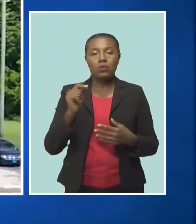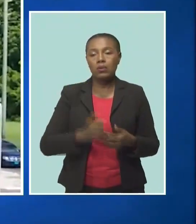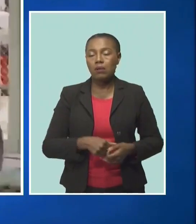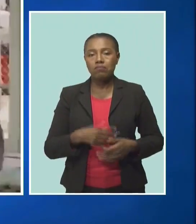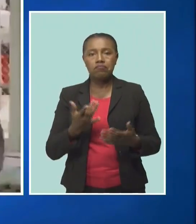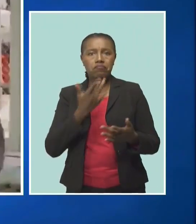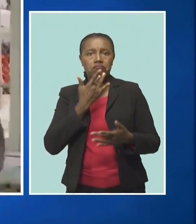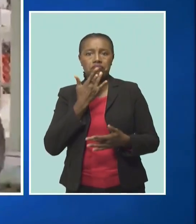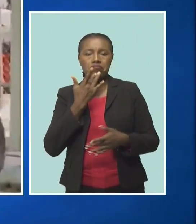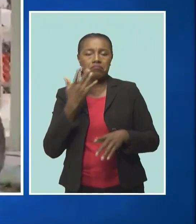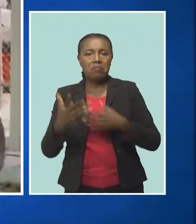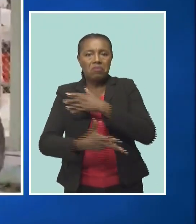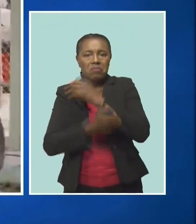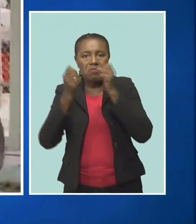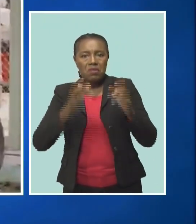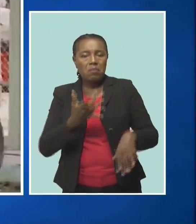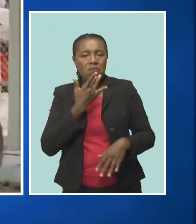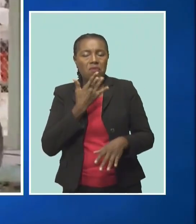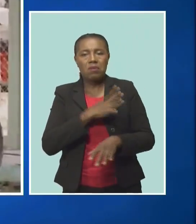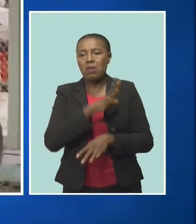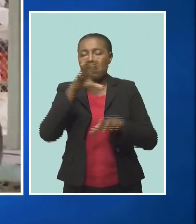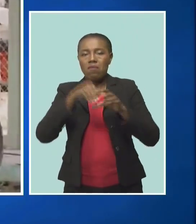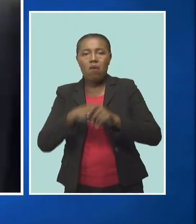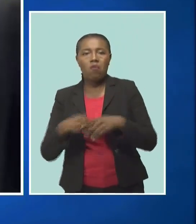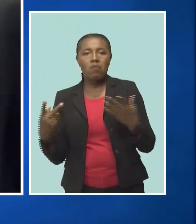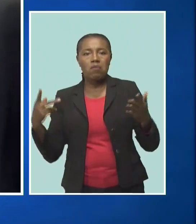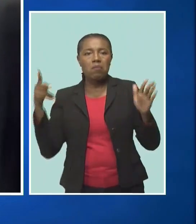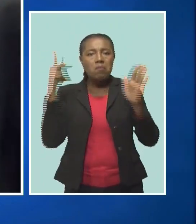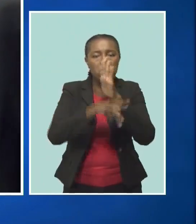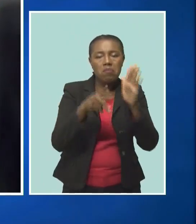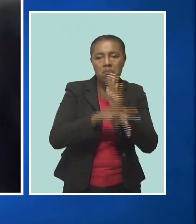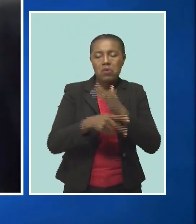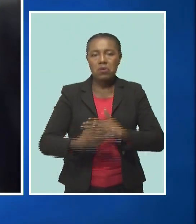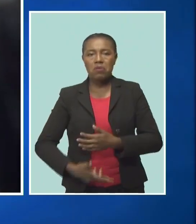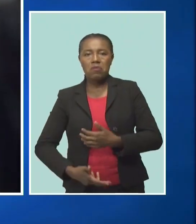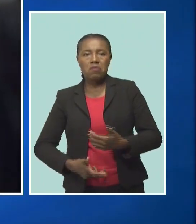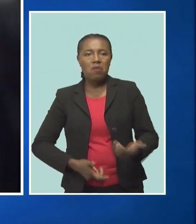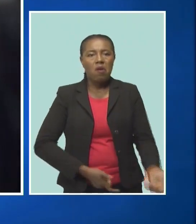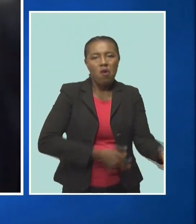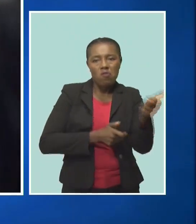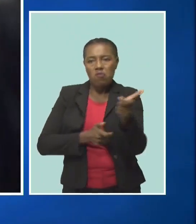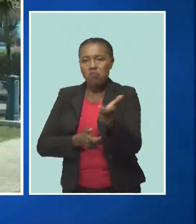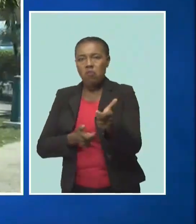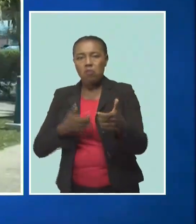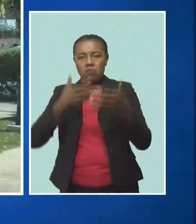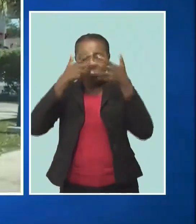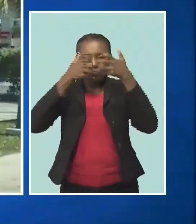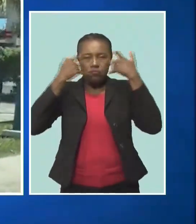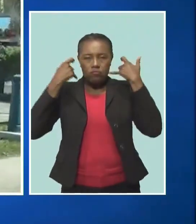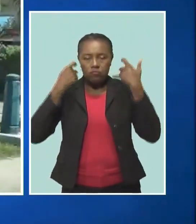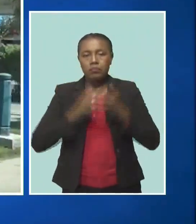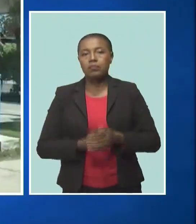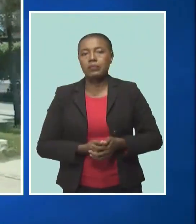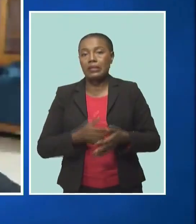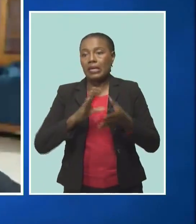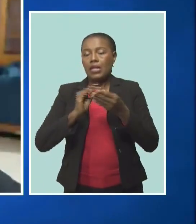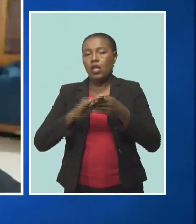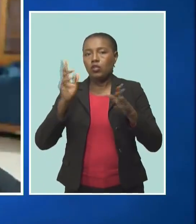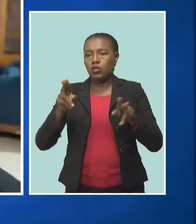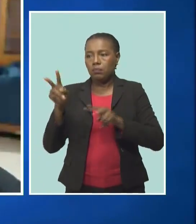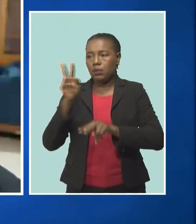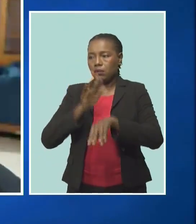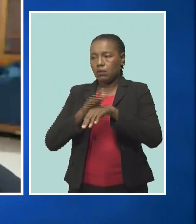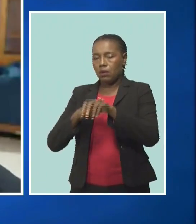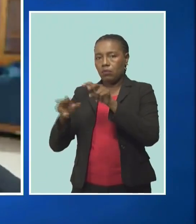thieves, many of them used in murders and armed robberies. Assistant Commissioner of Police Janet McKinsey says you should be on your guard. They